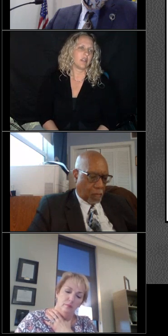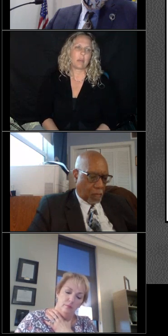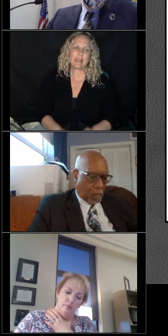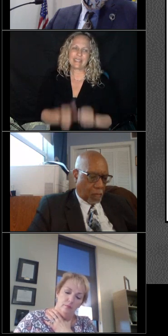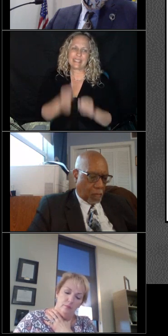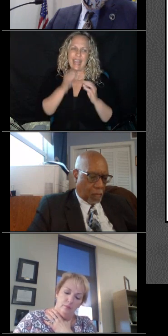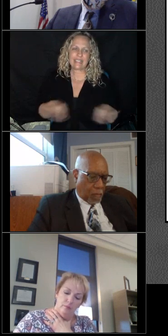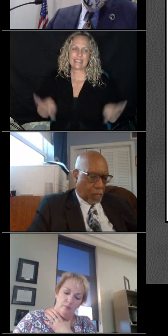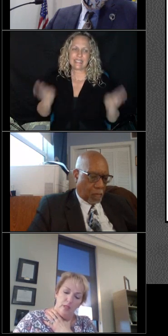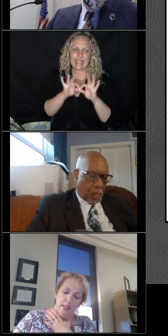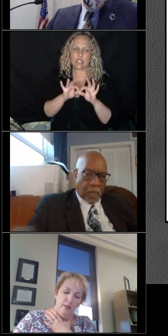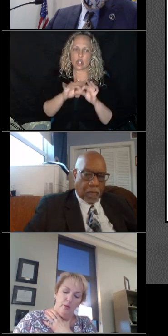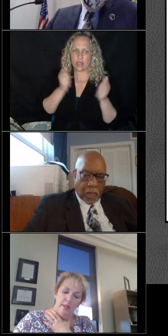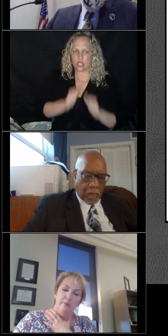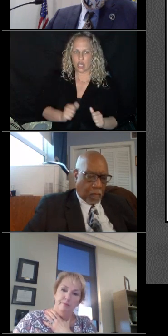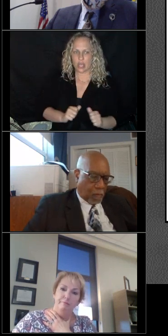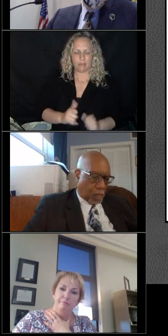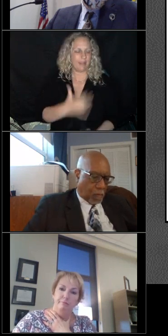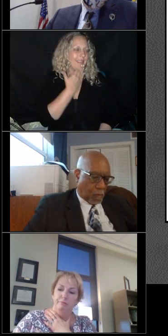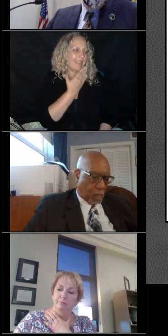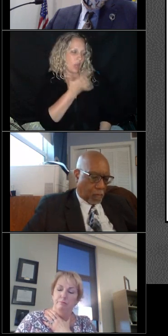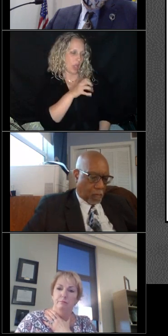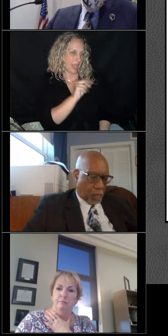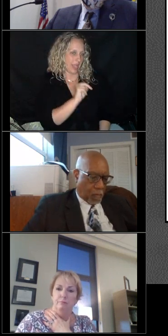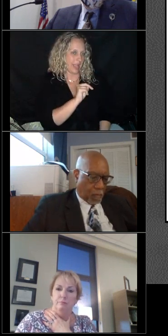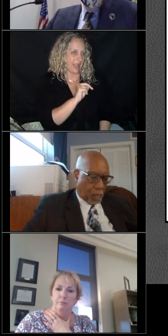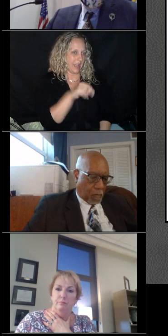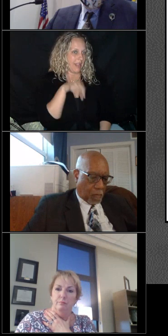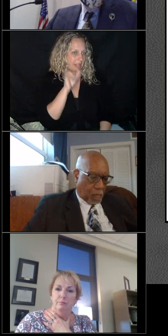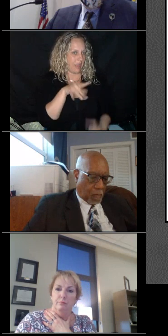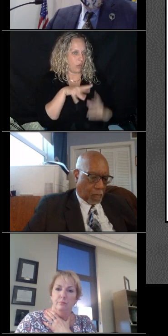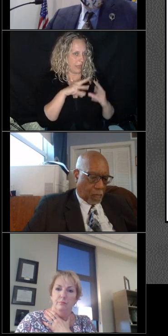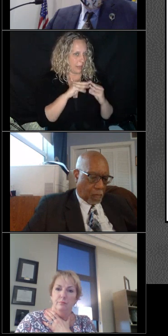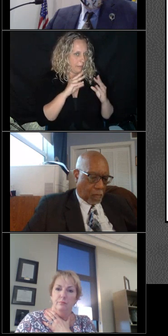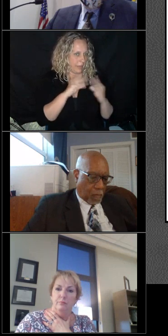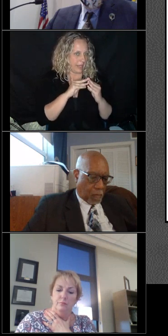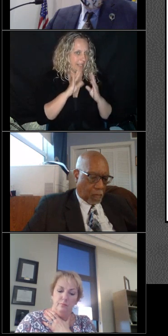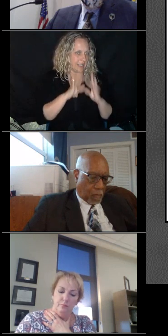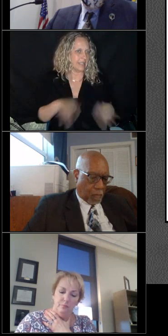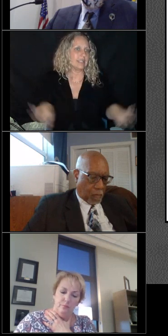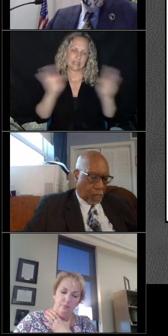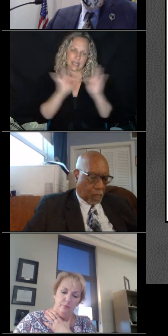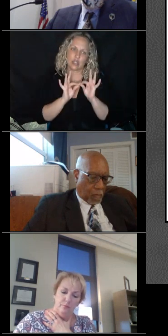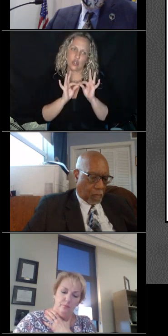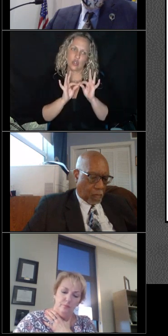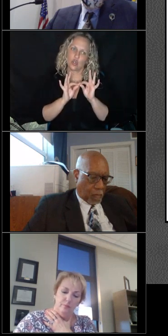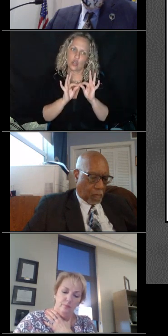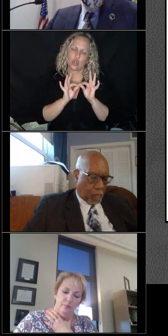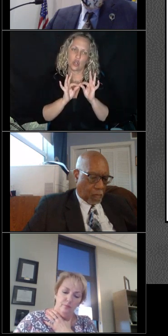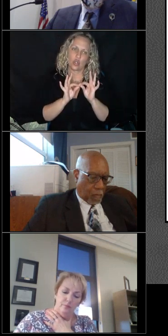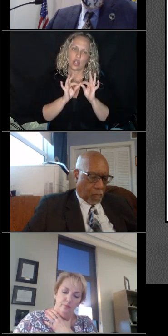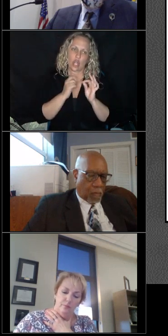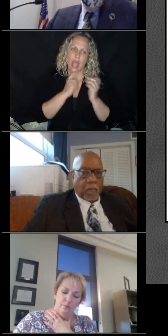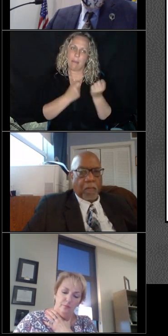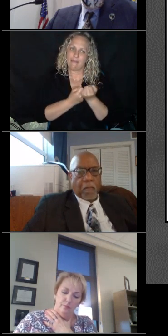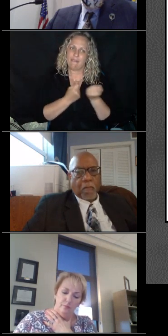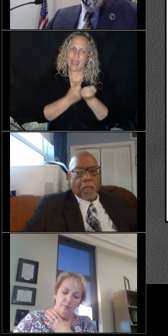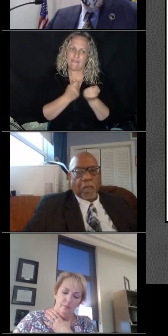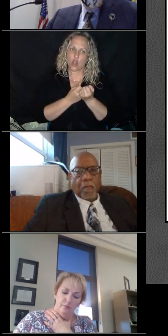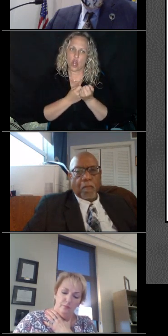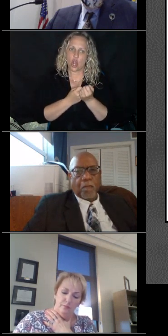Thank you for that, Glenn. I would say that preservation of the meaning is essential. So I'm in favor of